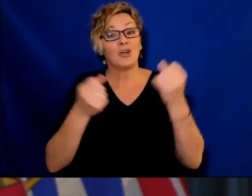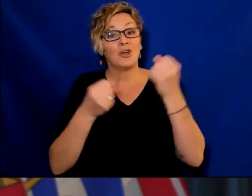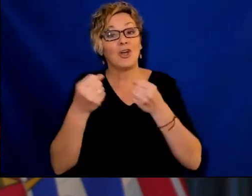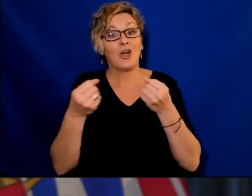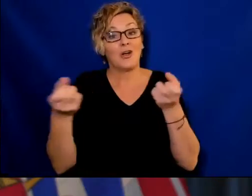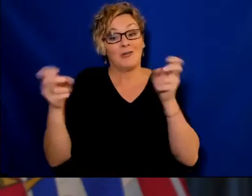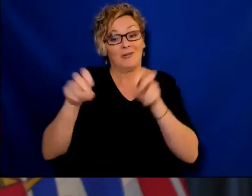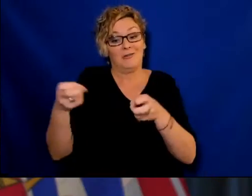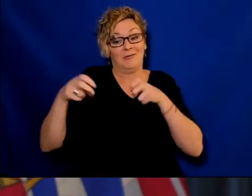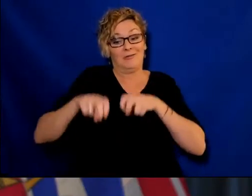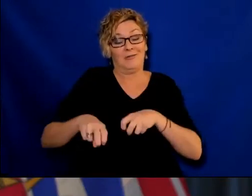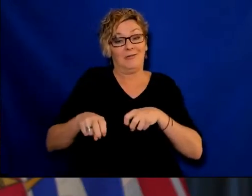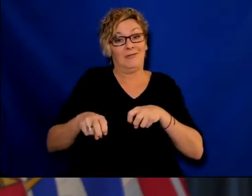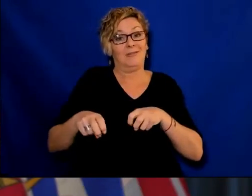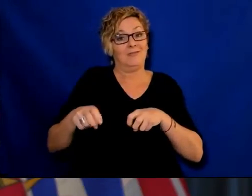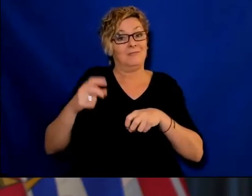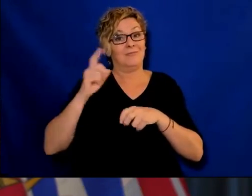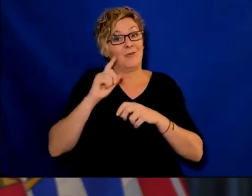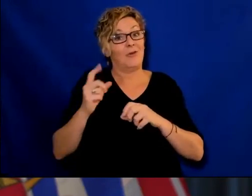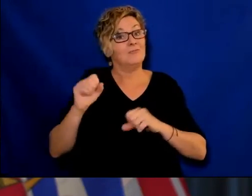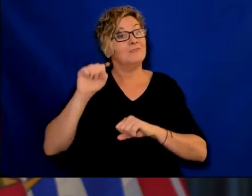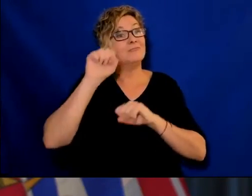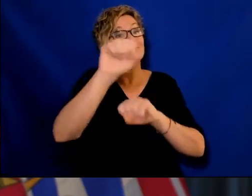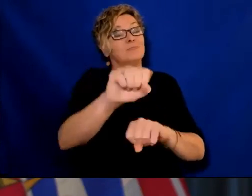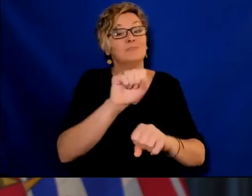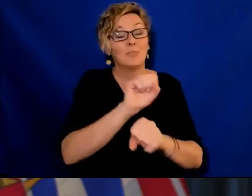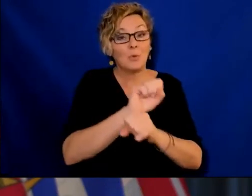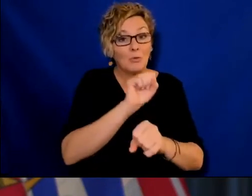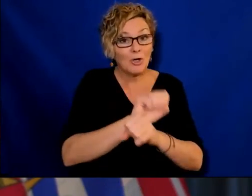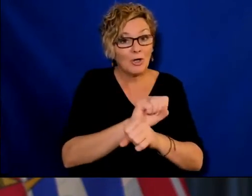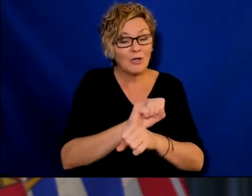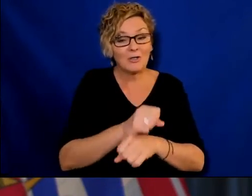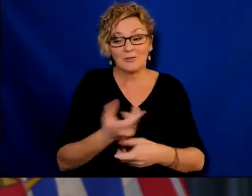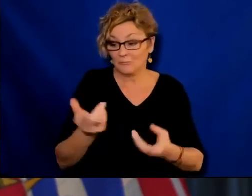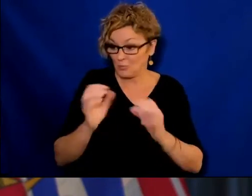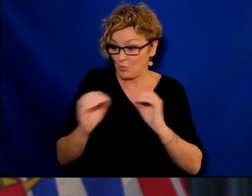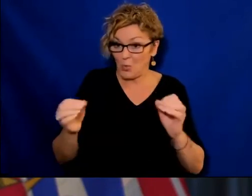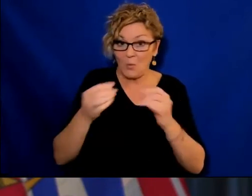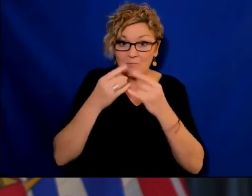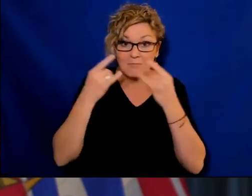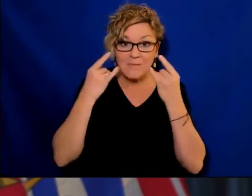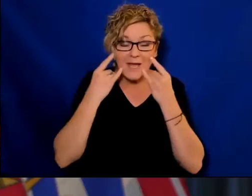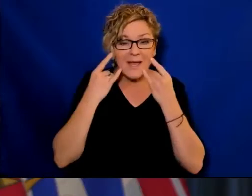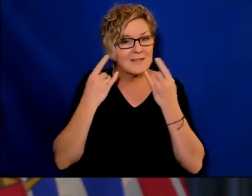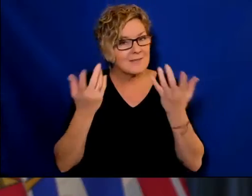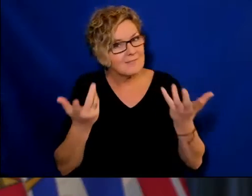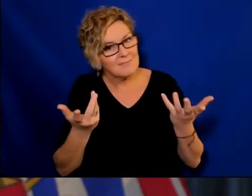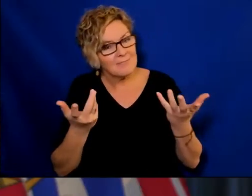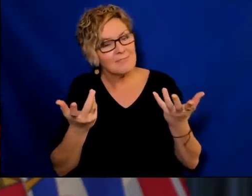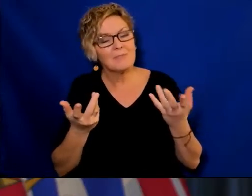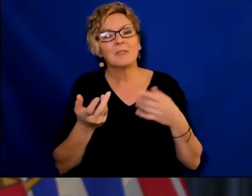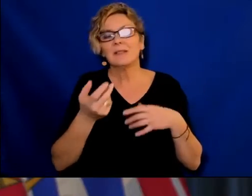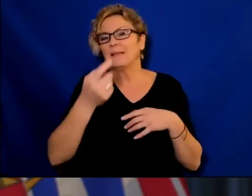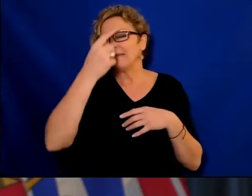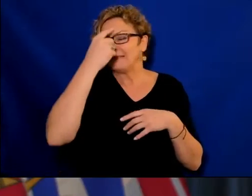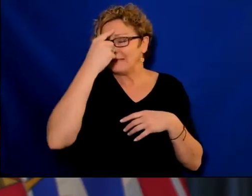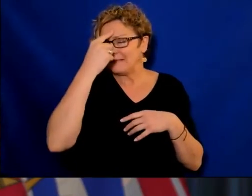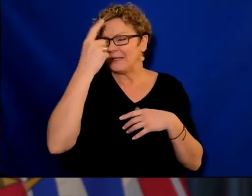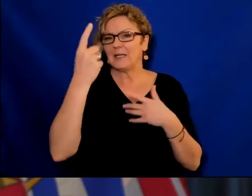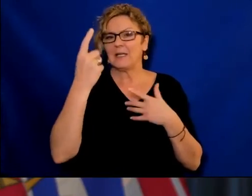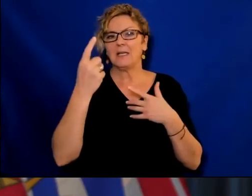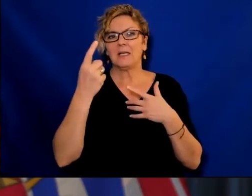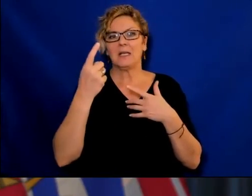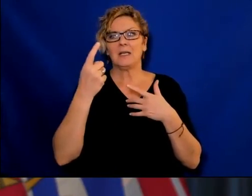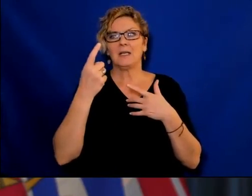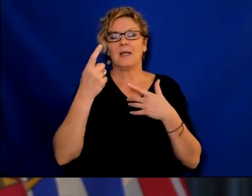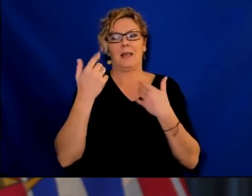our social connections, we need to start shrinking back to our pandemic bubble, keeping our family